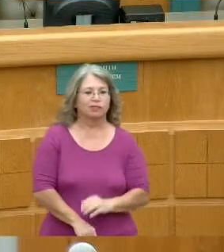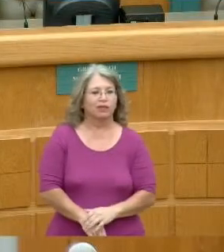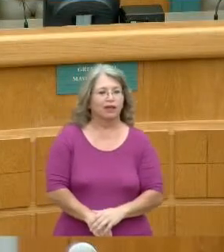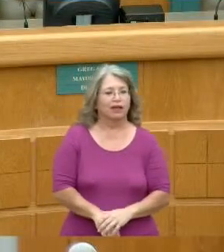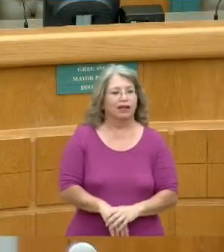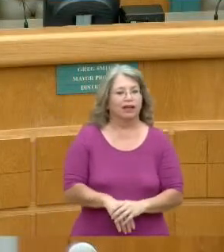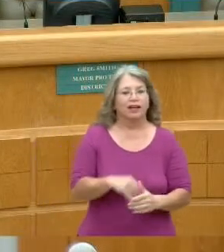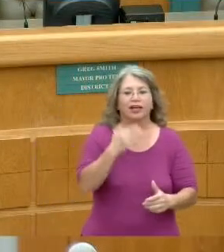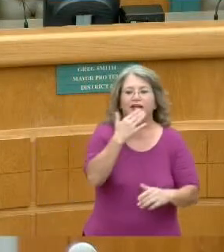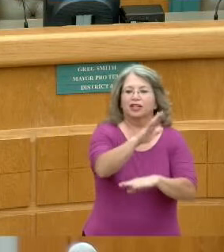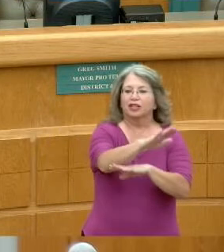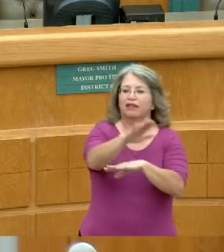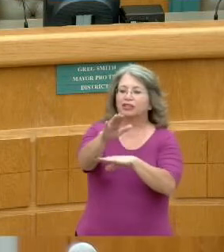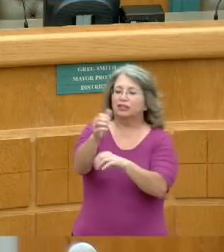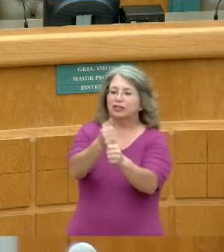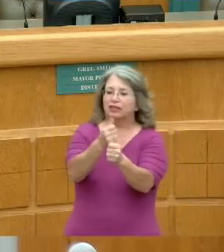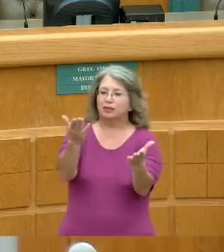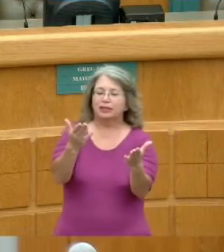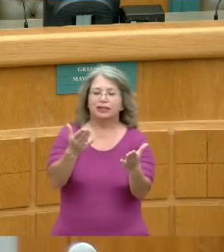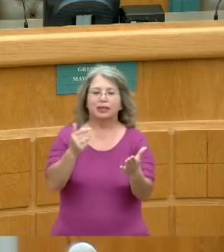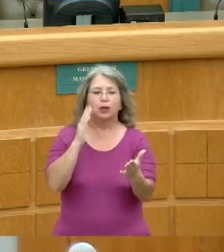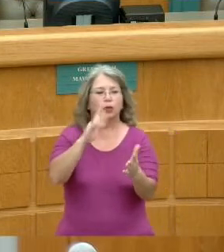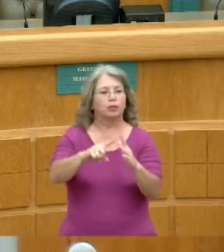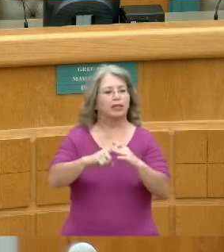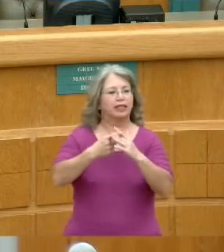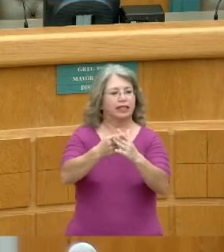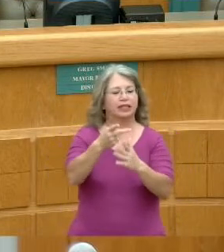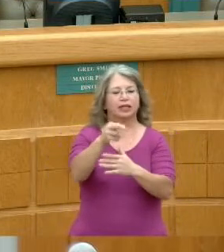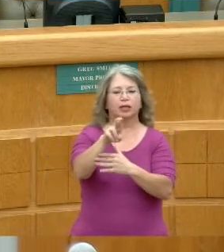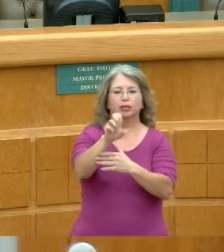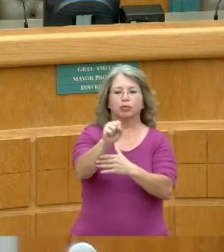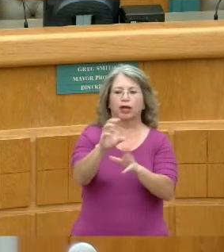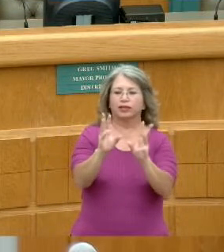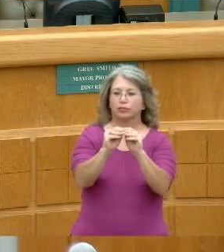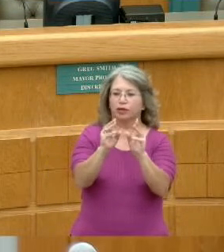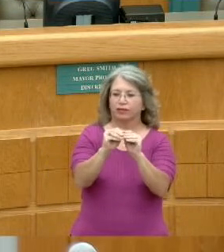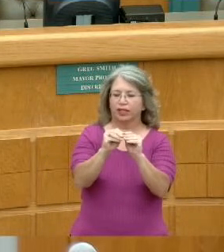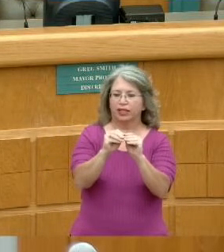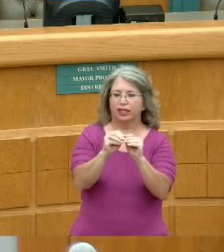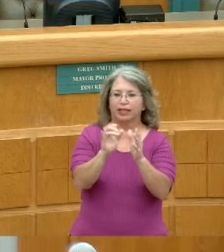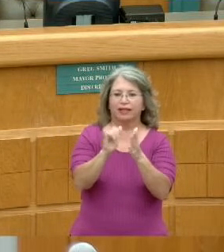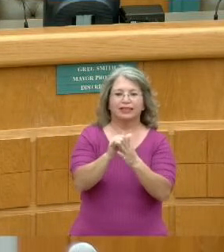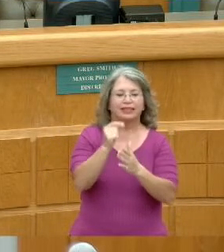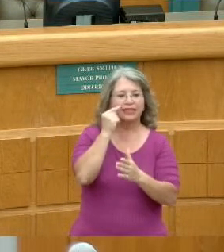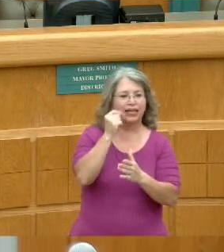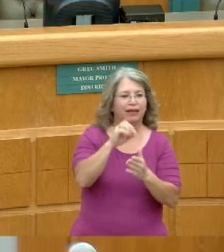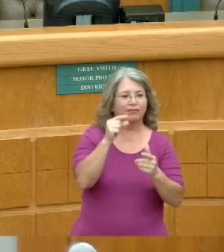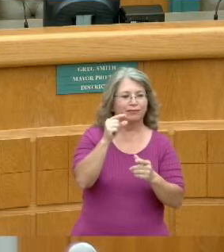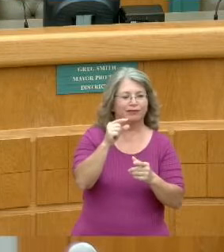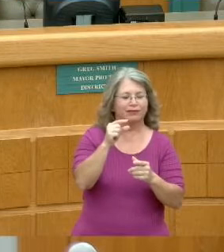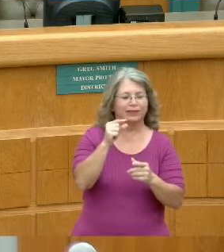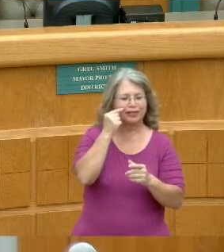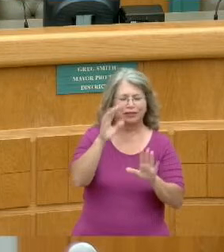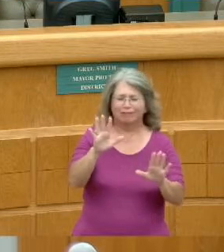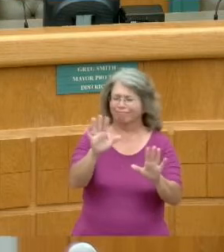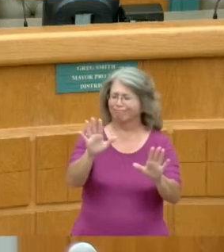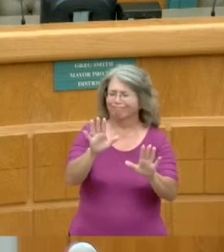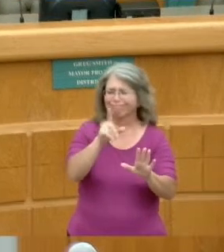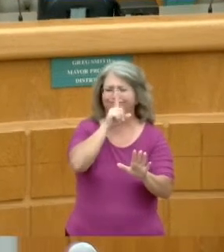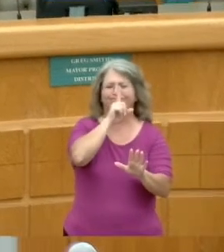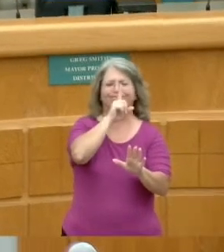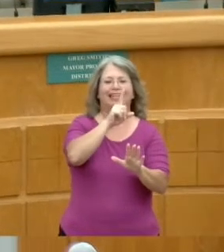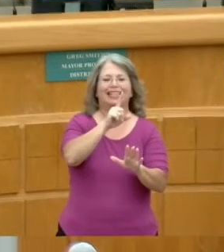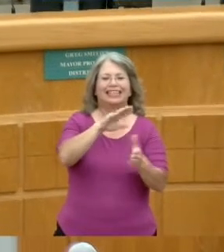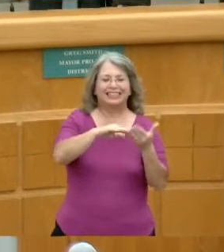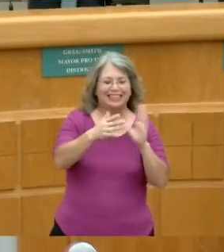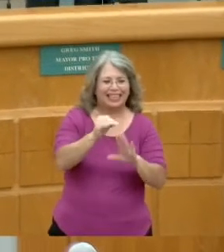Okay, good afternoon, everybody. We're going to begin this press briefing. This is a City of City of Corpus Christi and